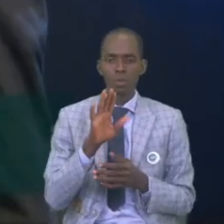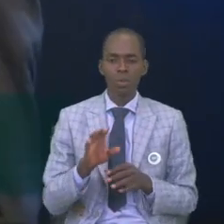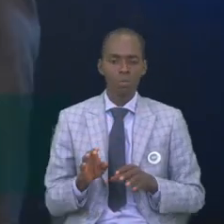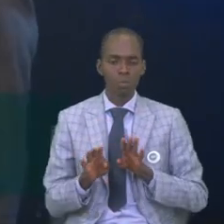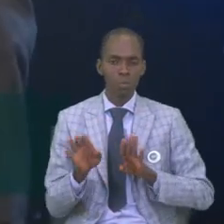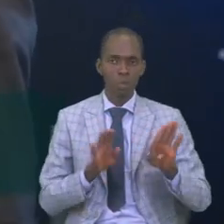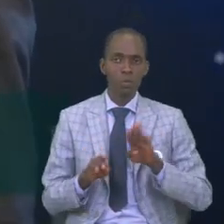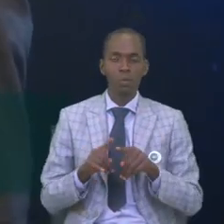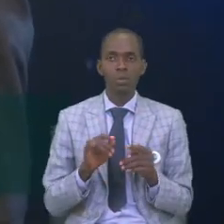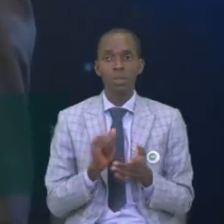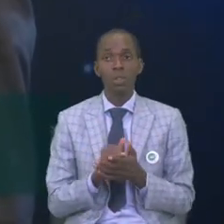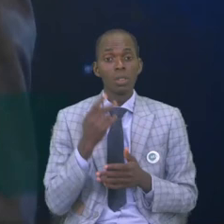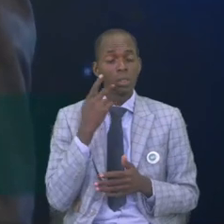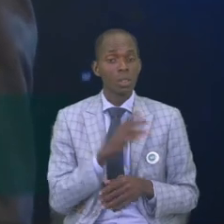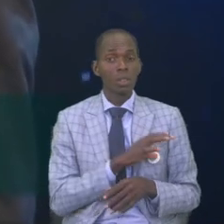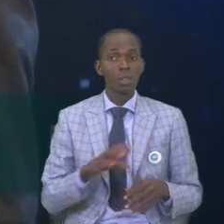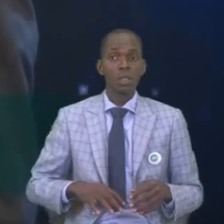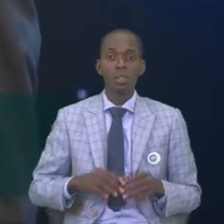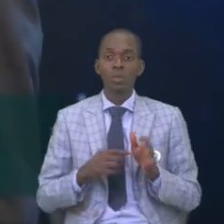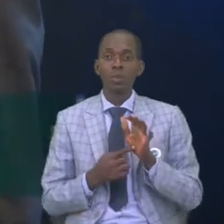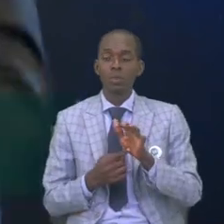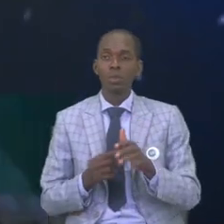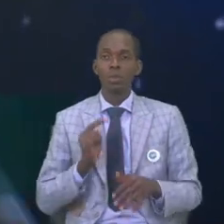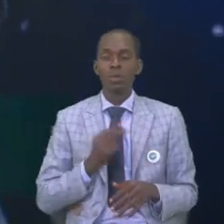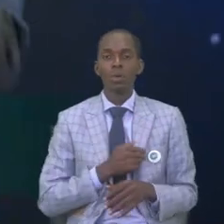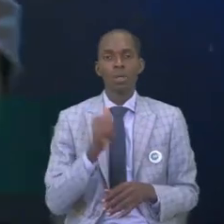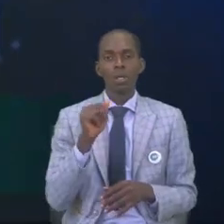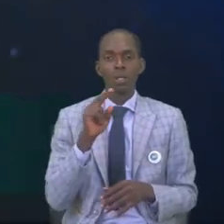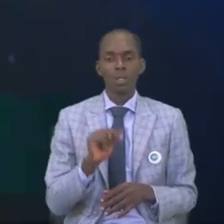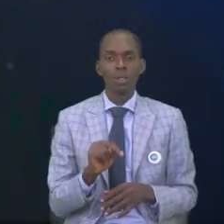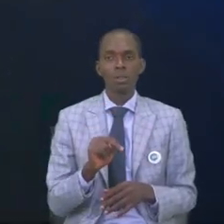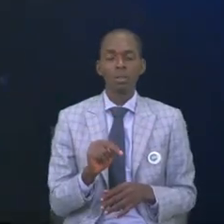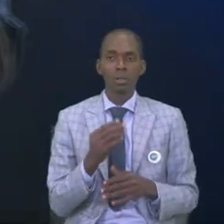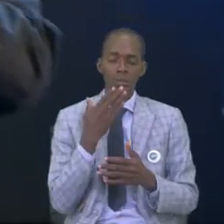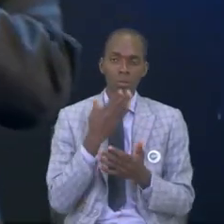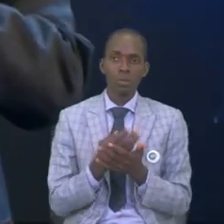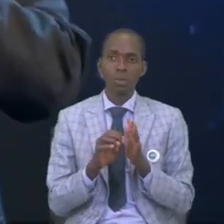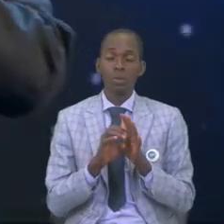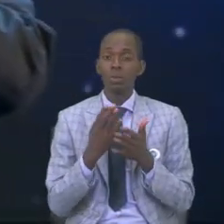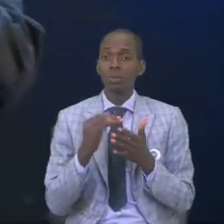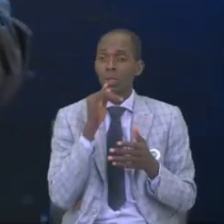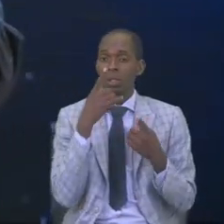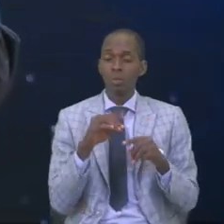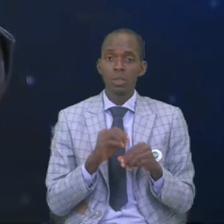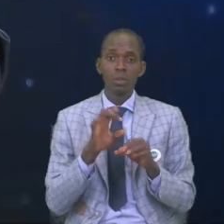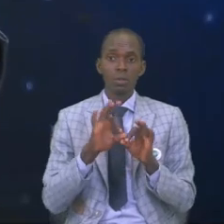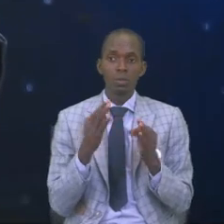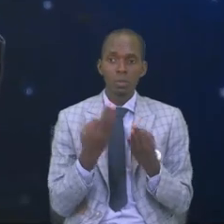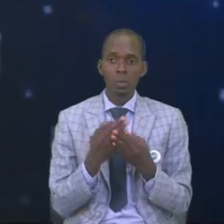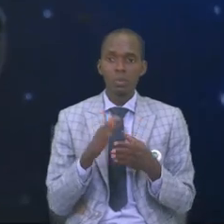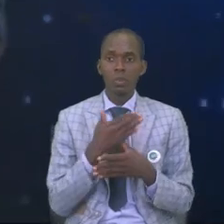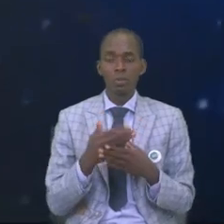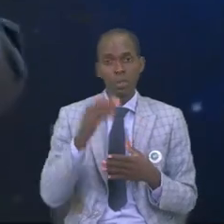at Christ. He left us an example. Something is happening in your family between husband